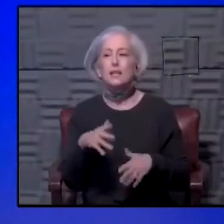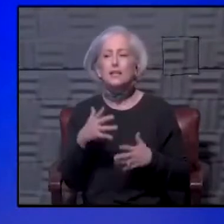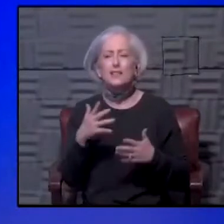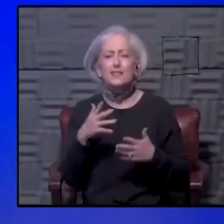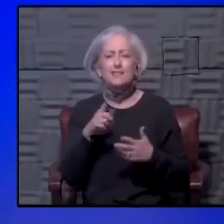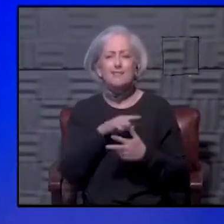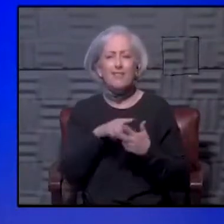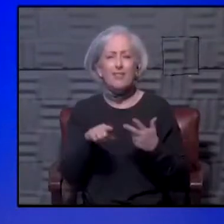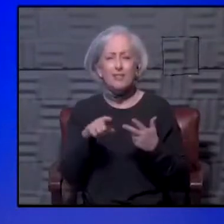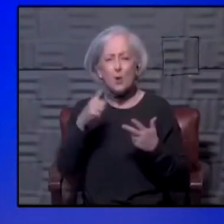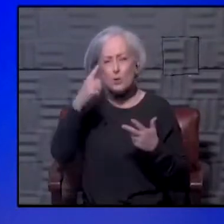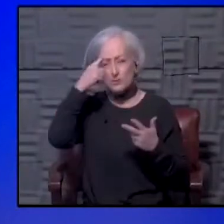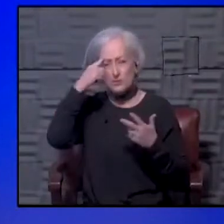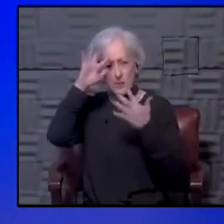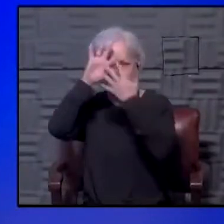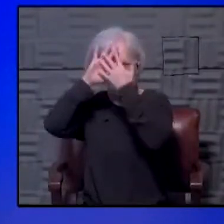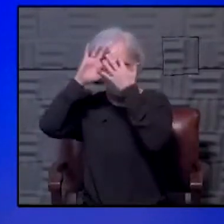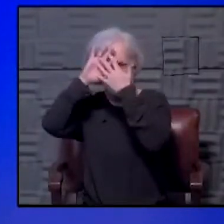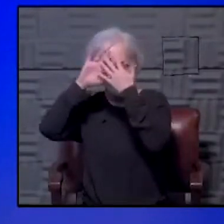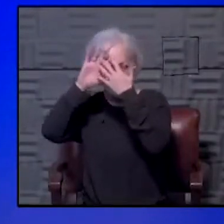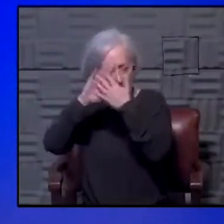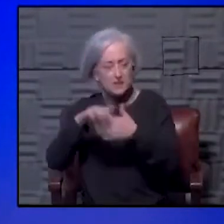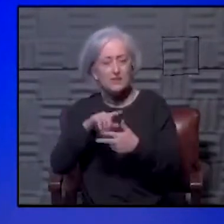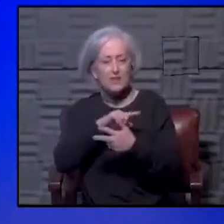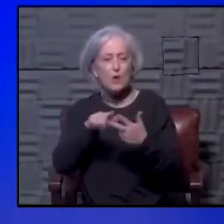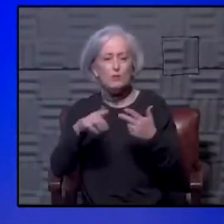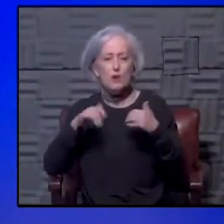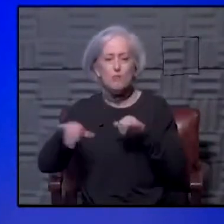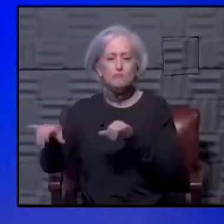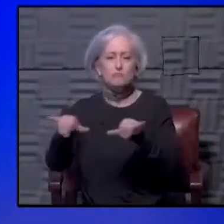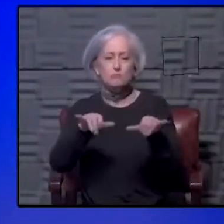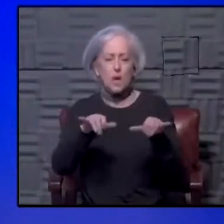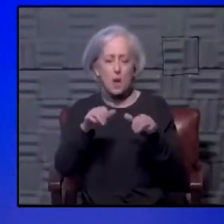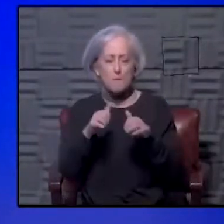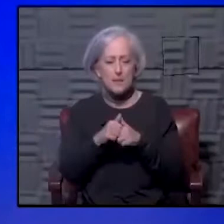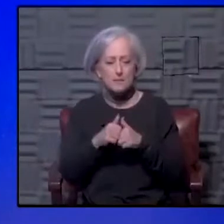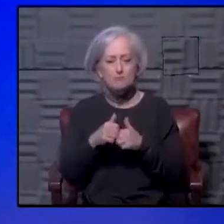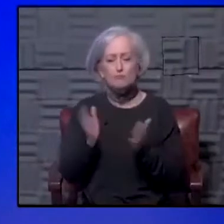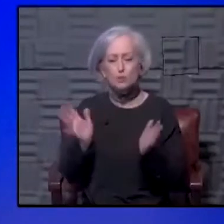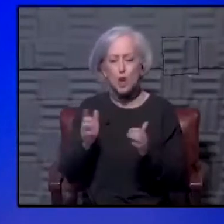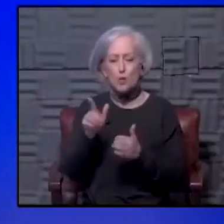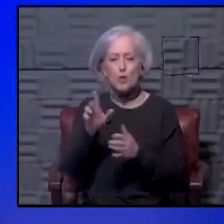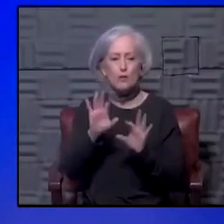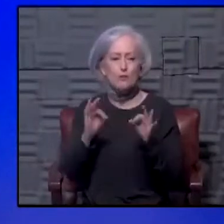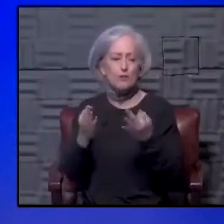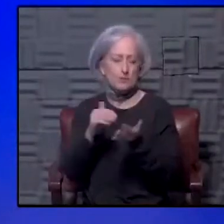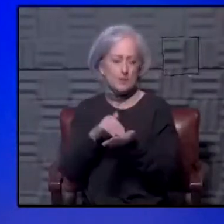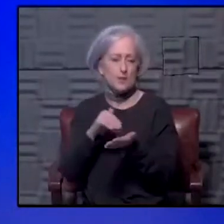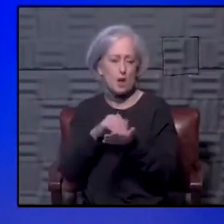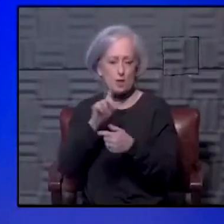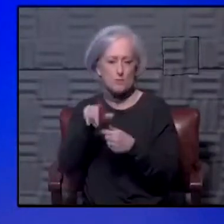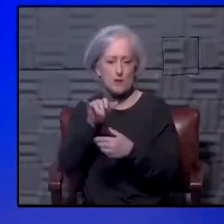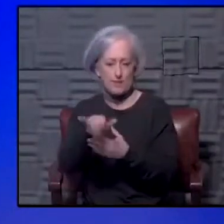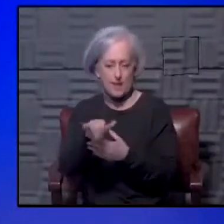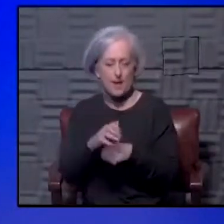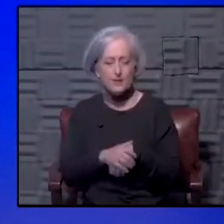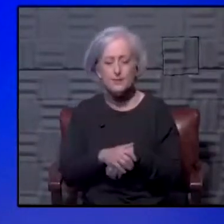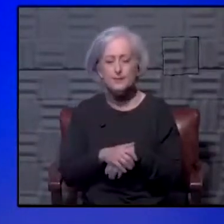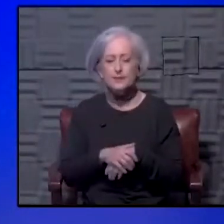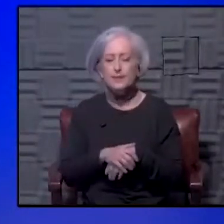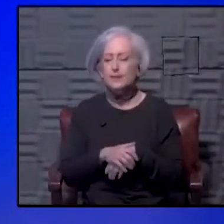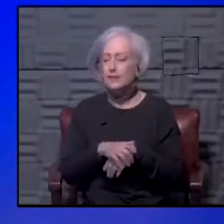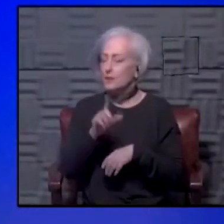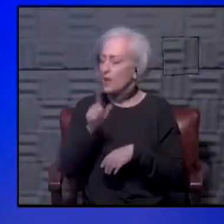common. I would certainly try to talk with your primary care provider. There's not a lot to do, but take it one day at a